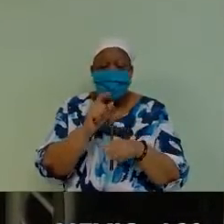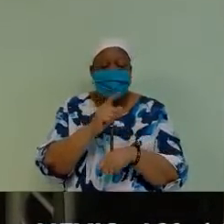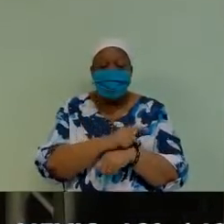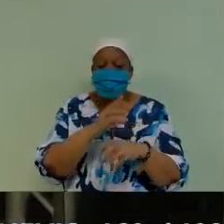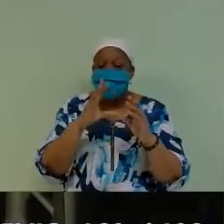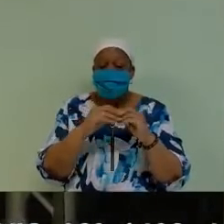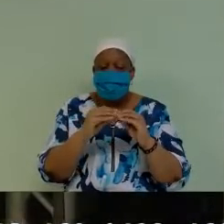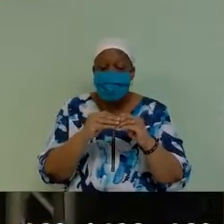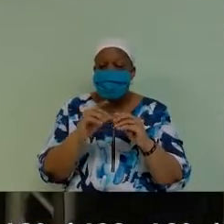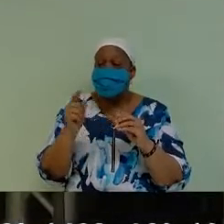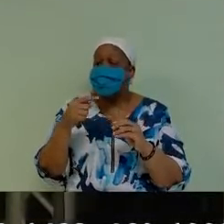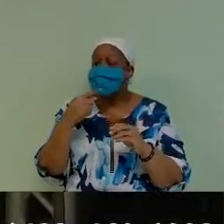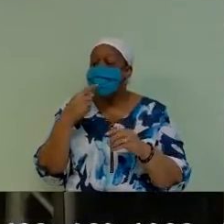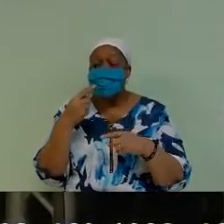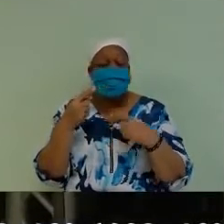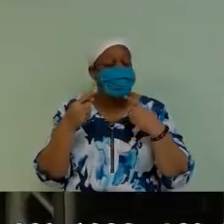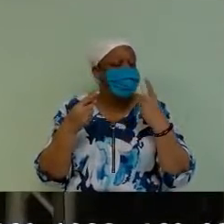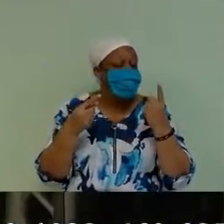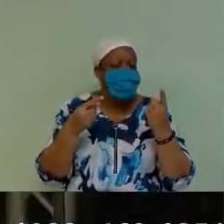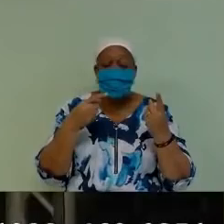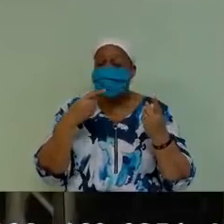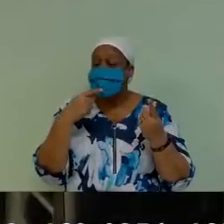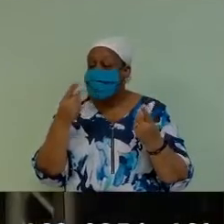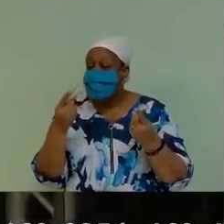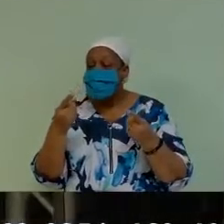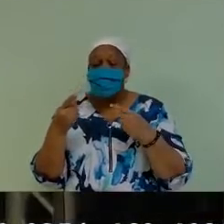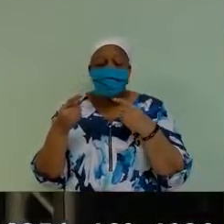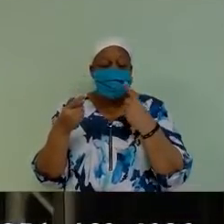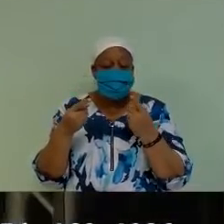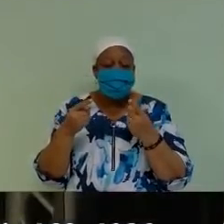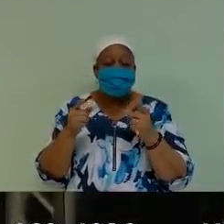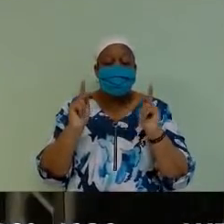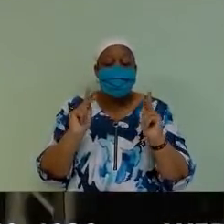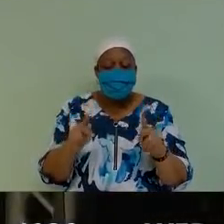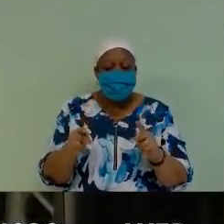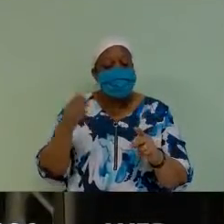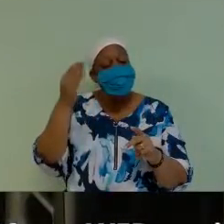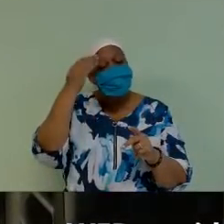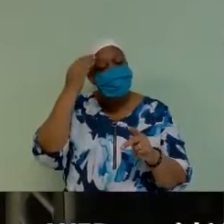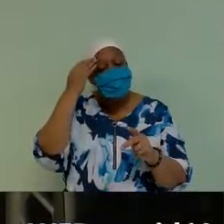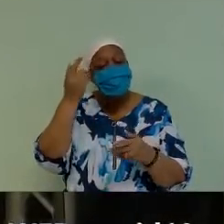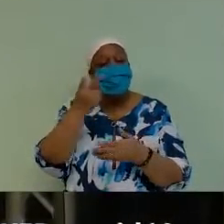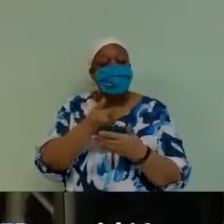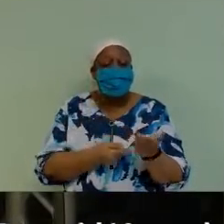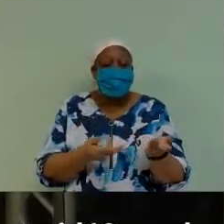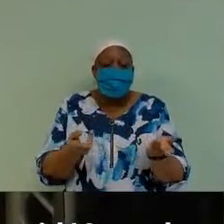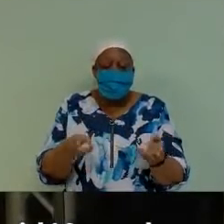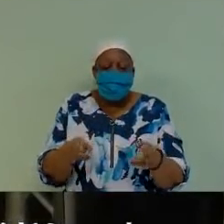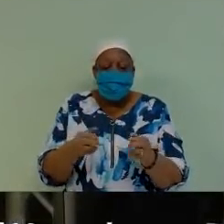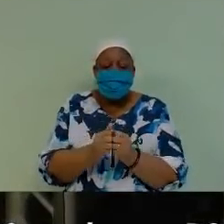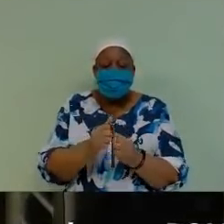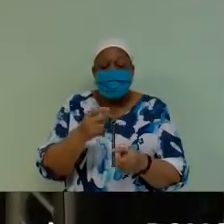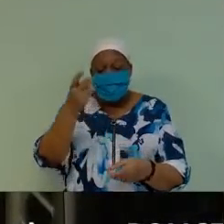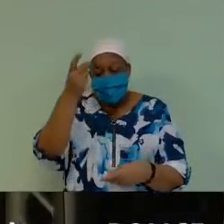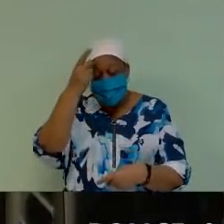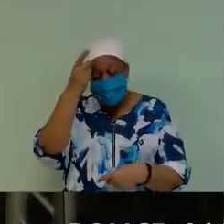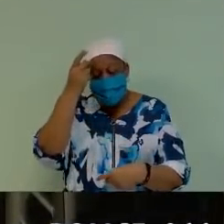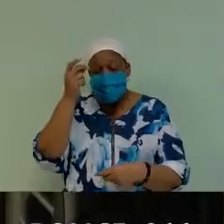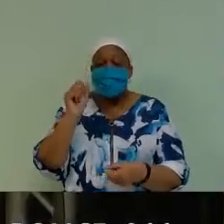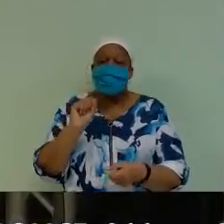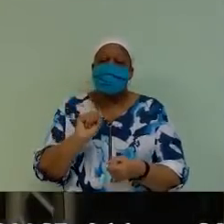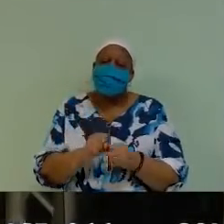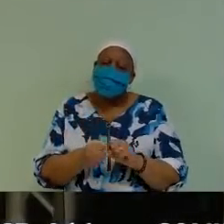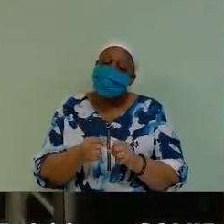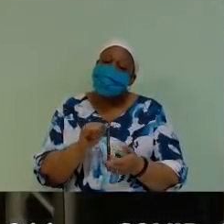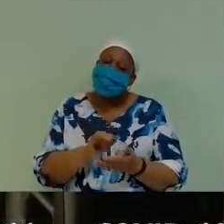we engage all of society and made sure that persons were fully educated about the disease. Therefore, I can say that the